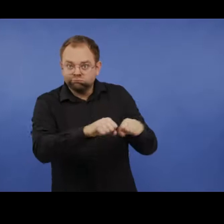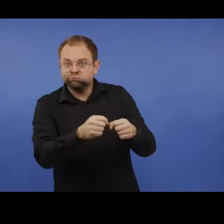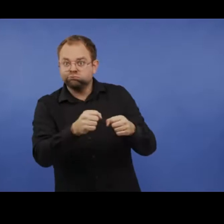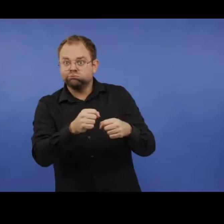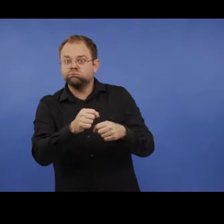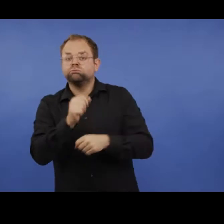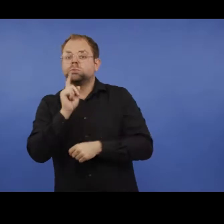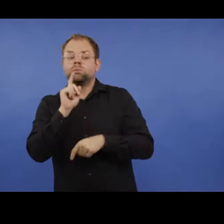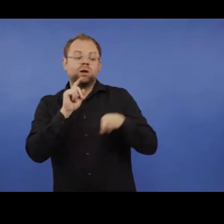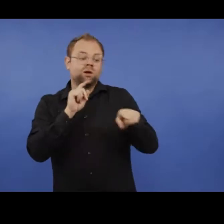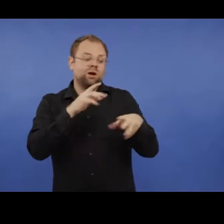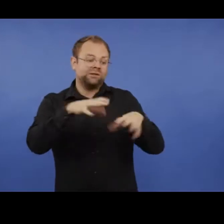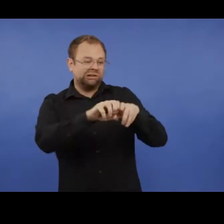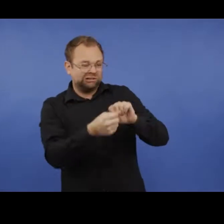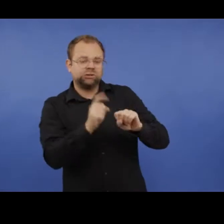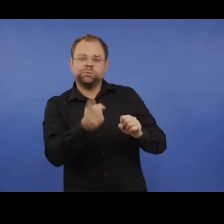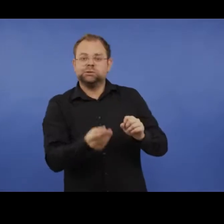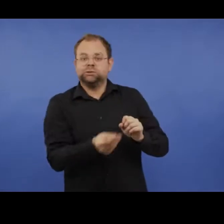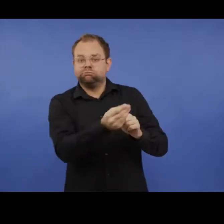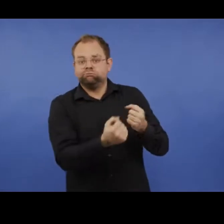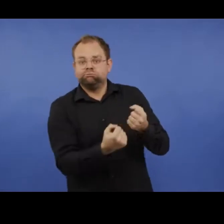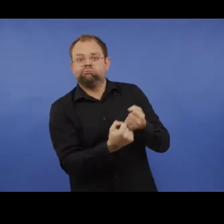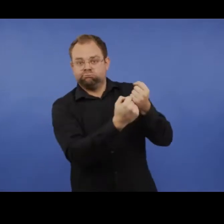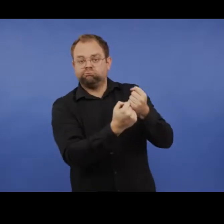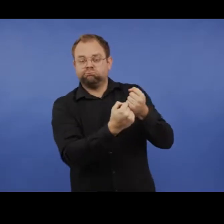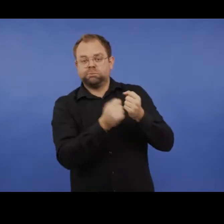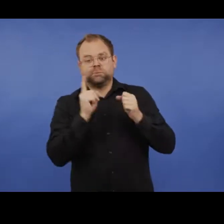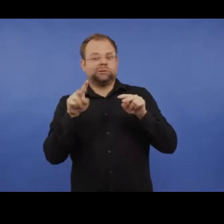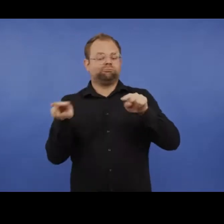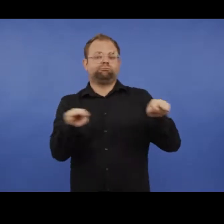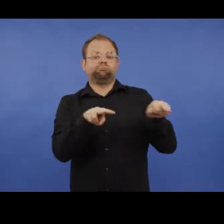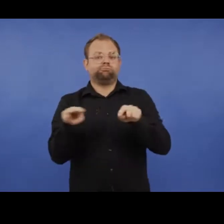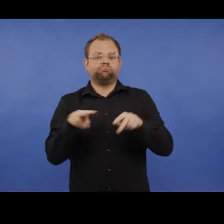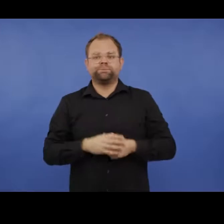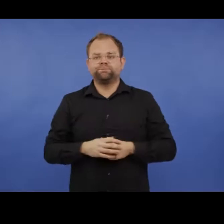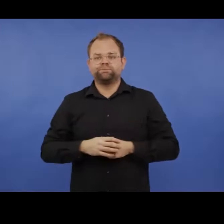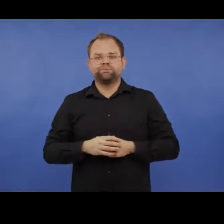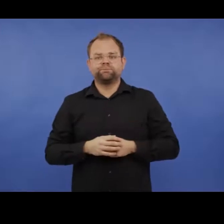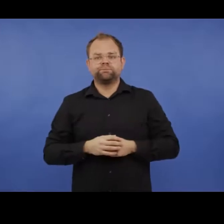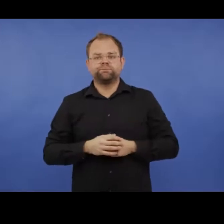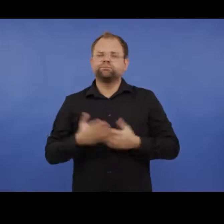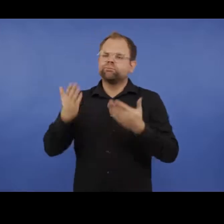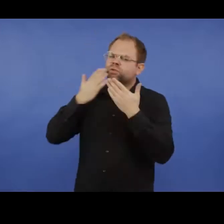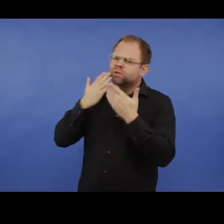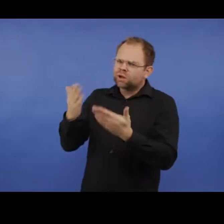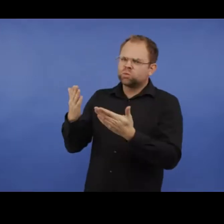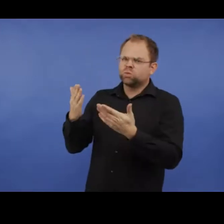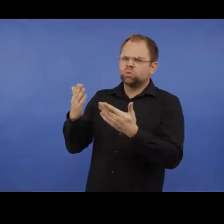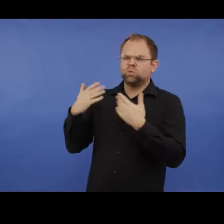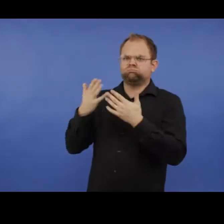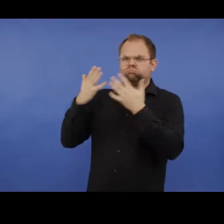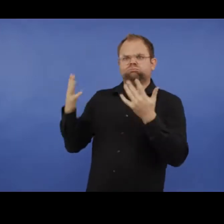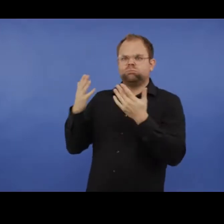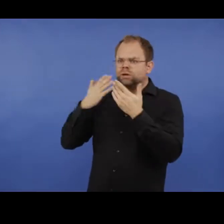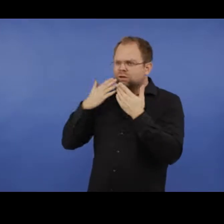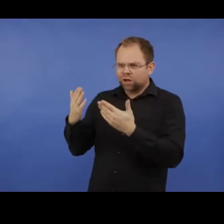be reminded that we don't all live in ideal, responsive democratic orders, that countries in